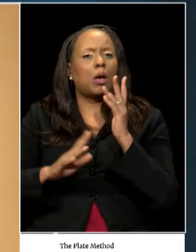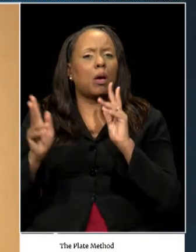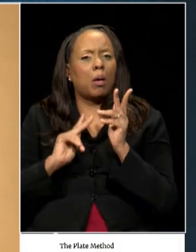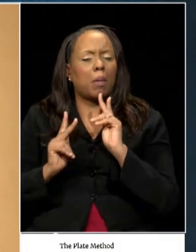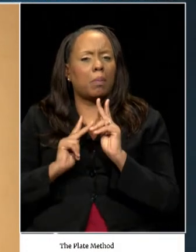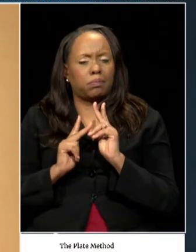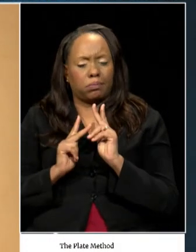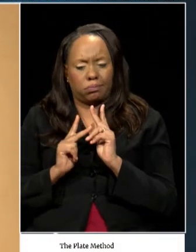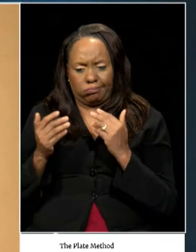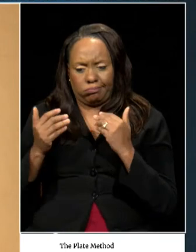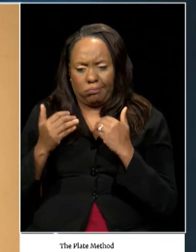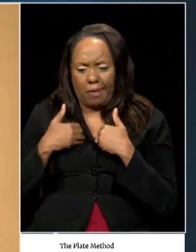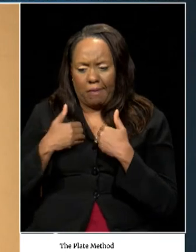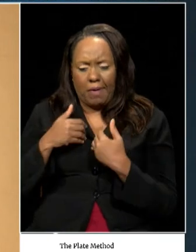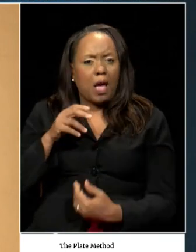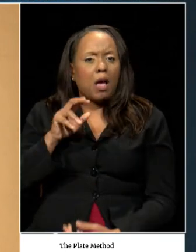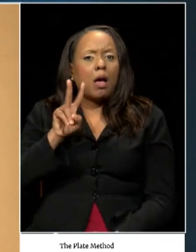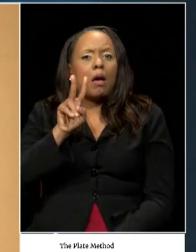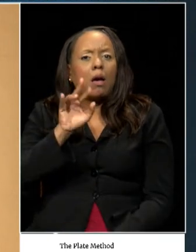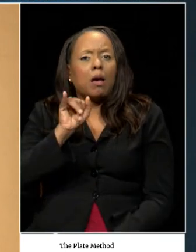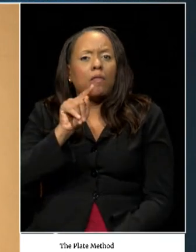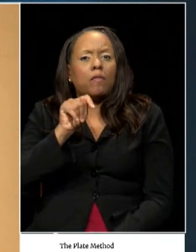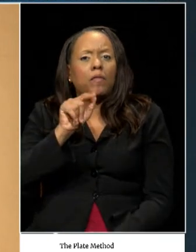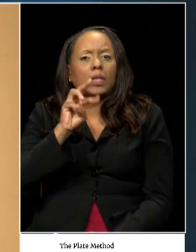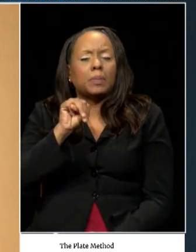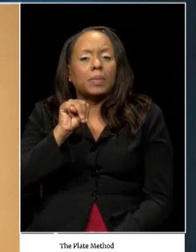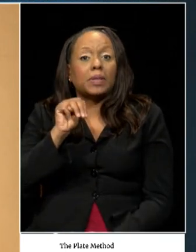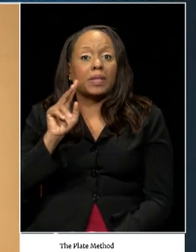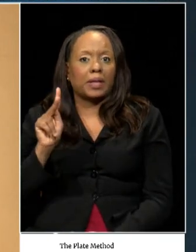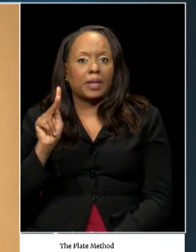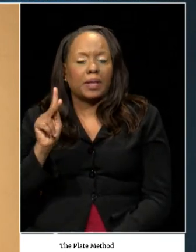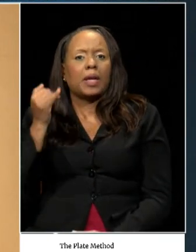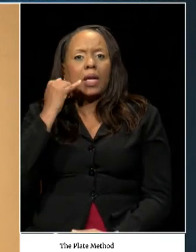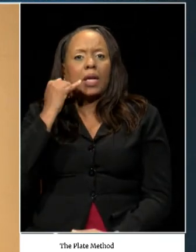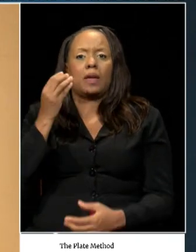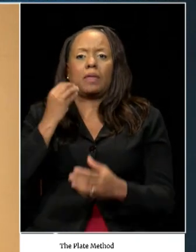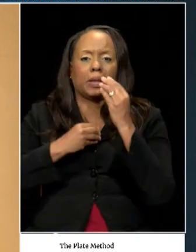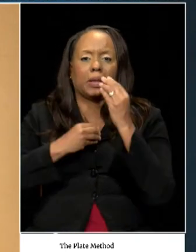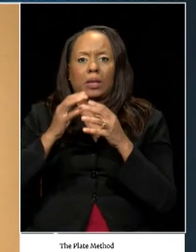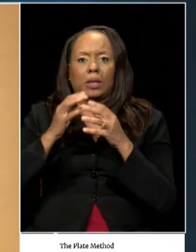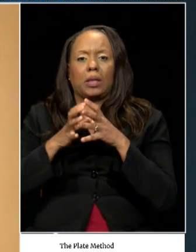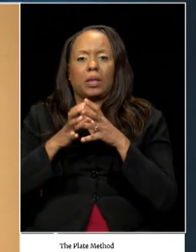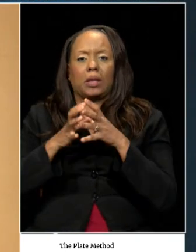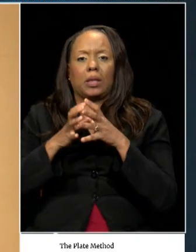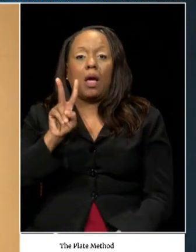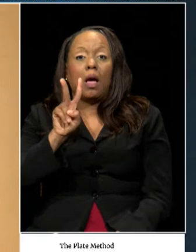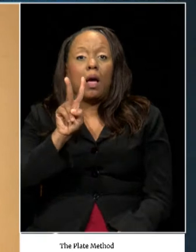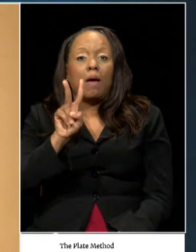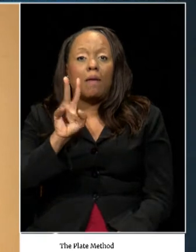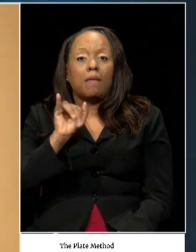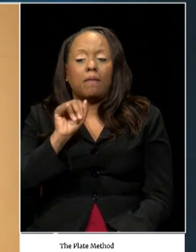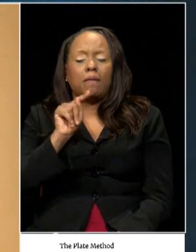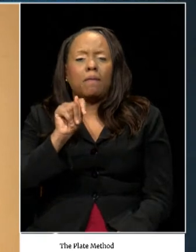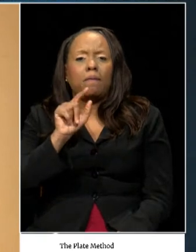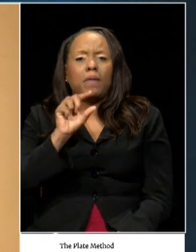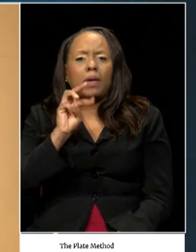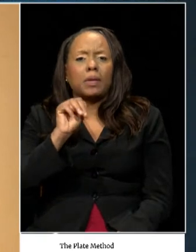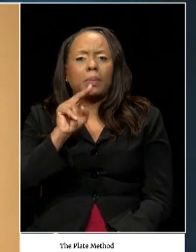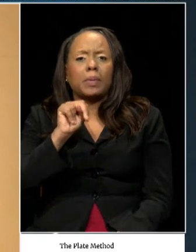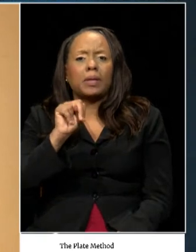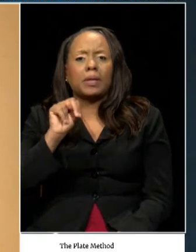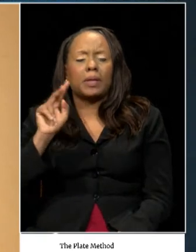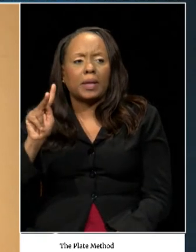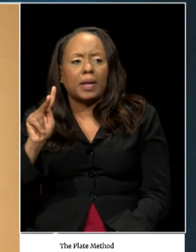your liver. So if you take a lot of vitamin K in your diet, it works against the action of